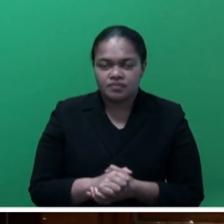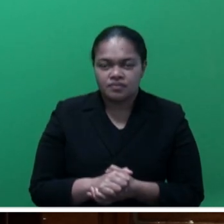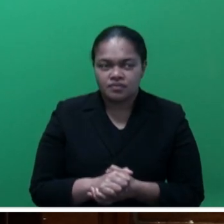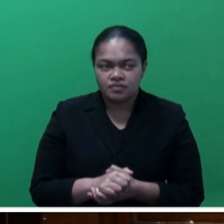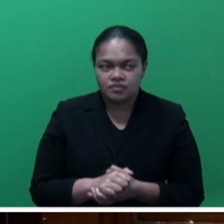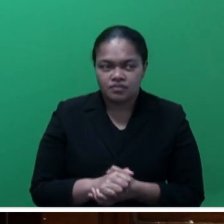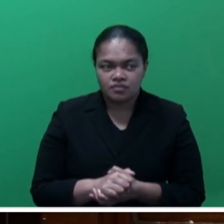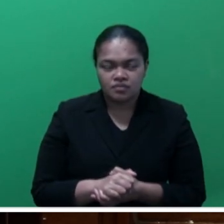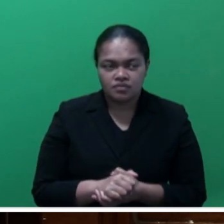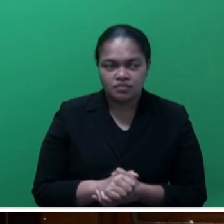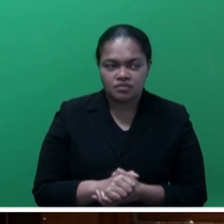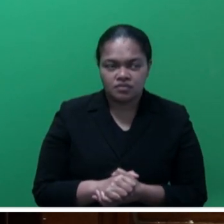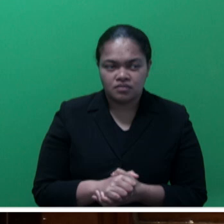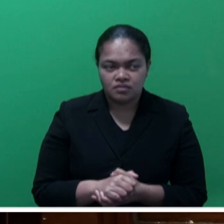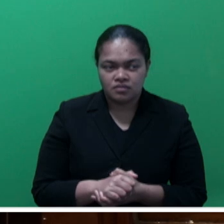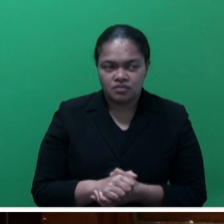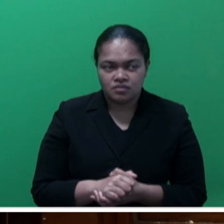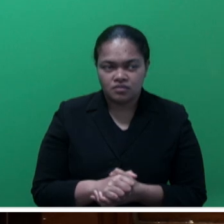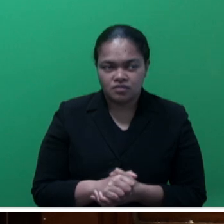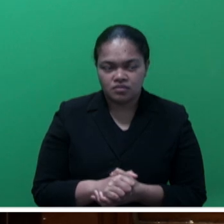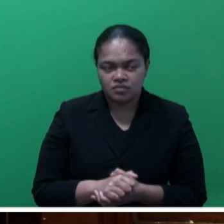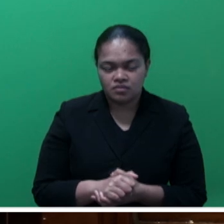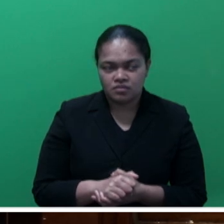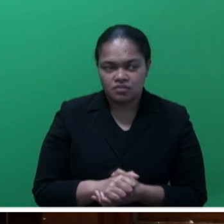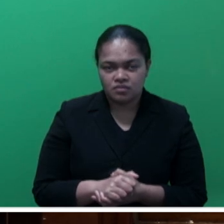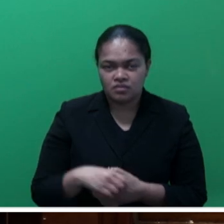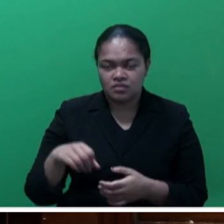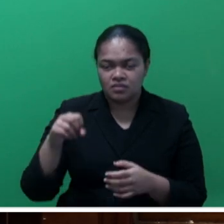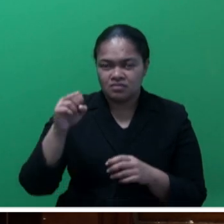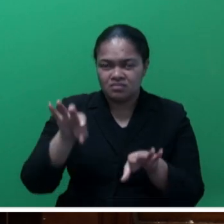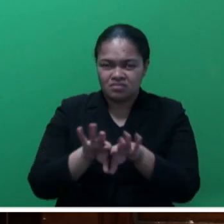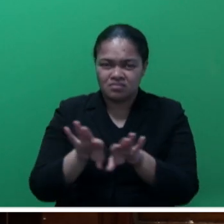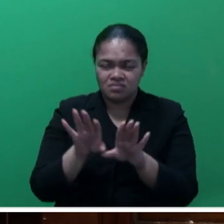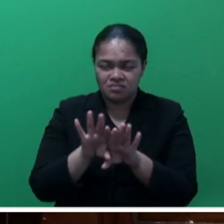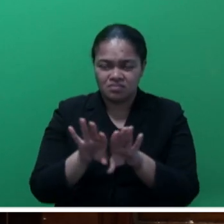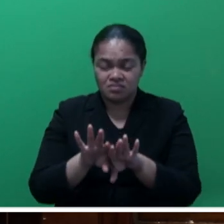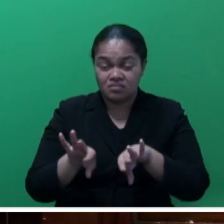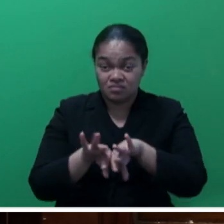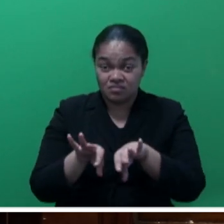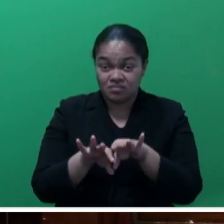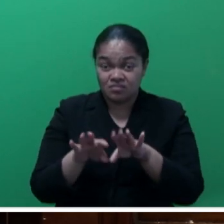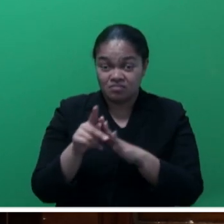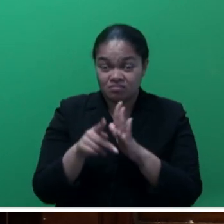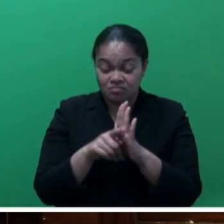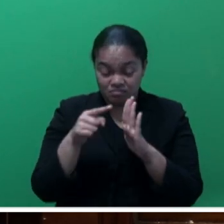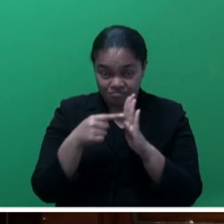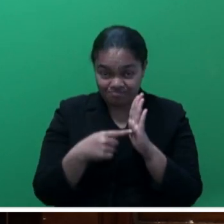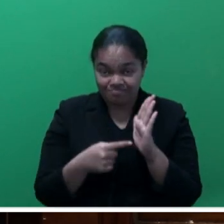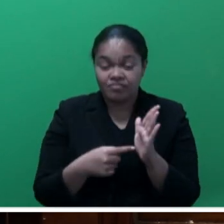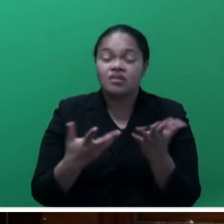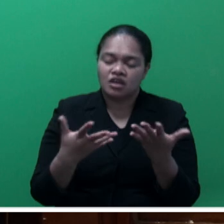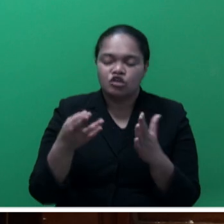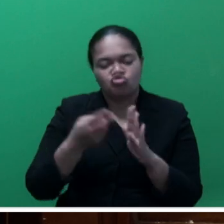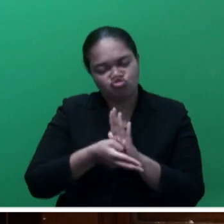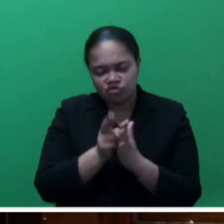The litter decree or Act and its amendment is now being reviewed,